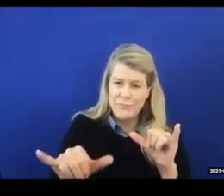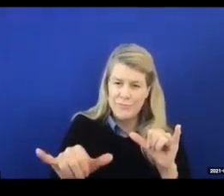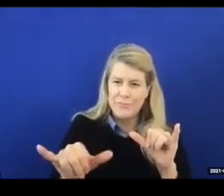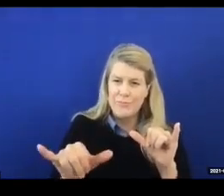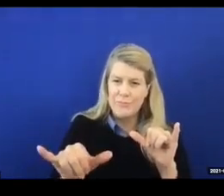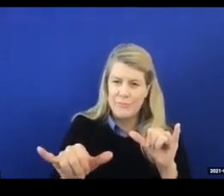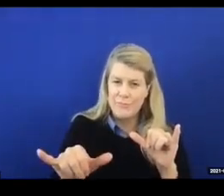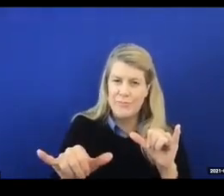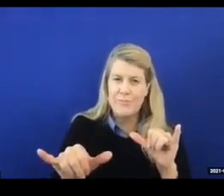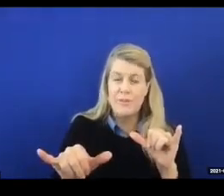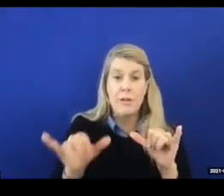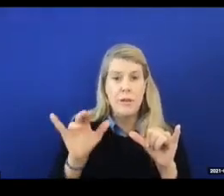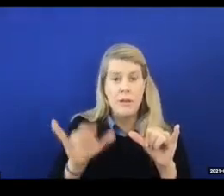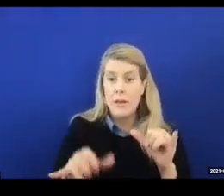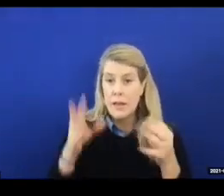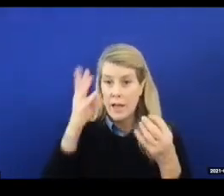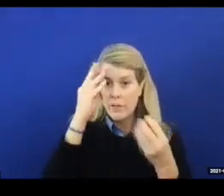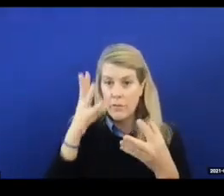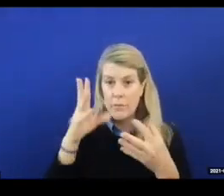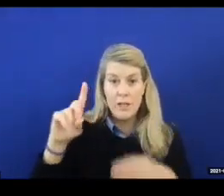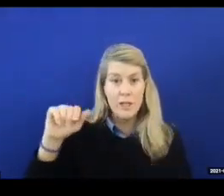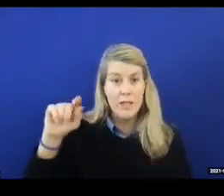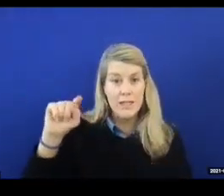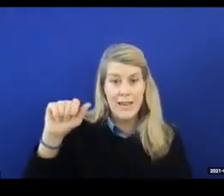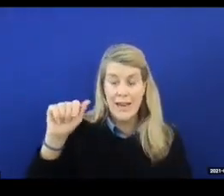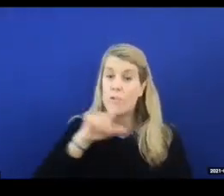following data points underscore this fact.